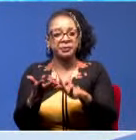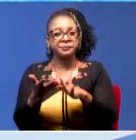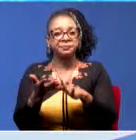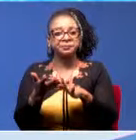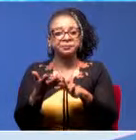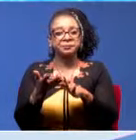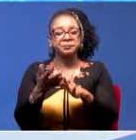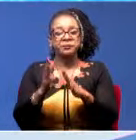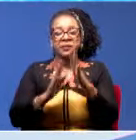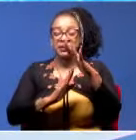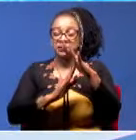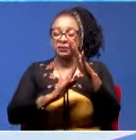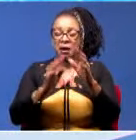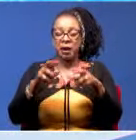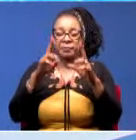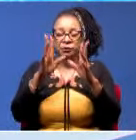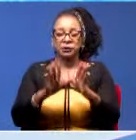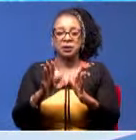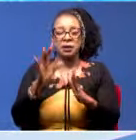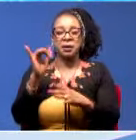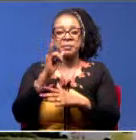senior reporter Ibrahim Karanja.